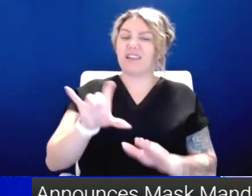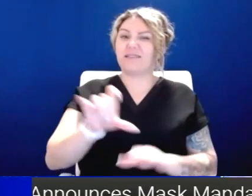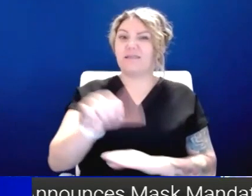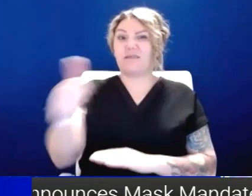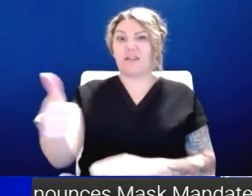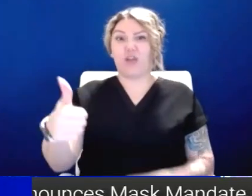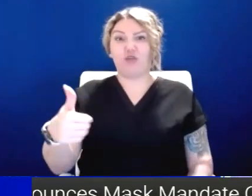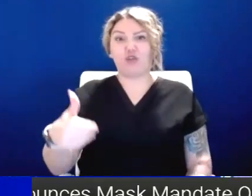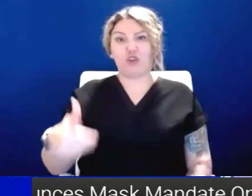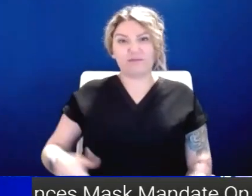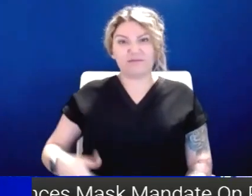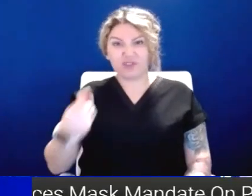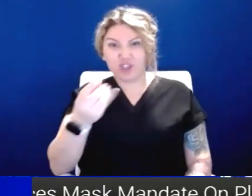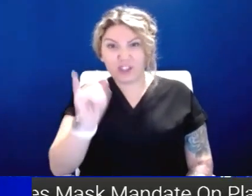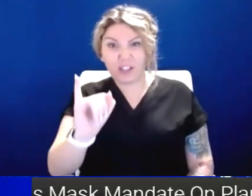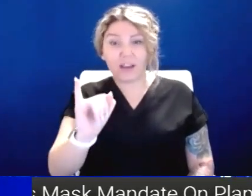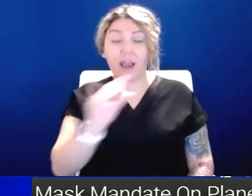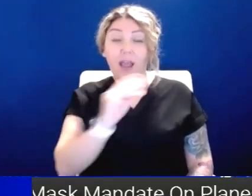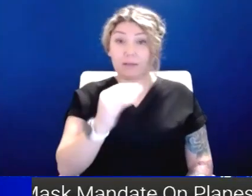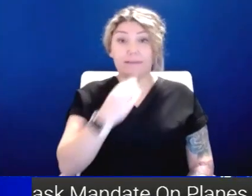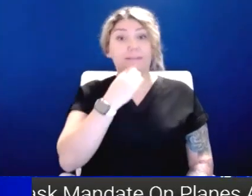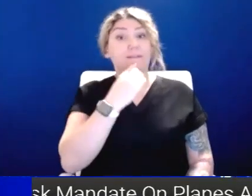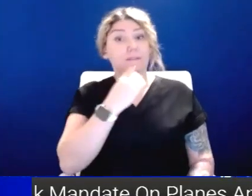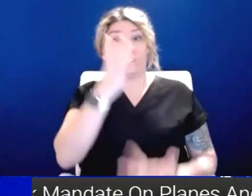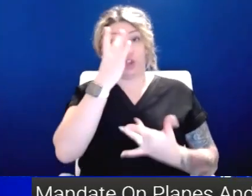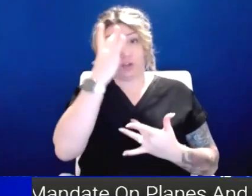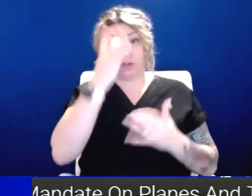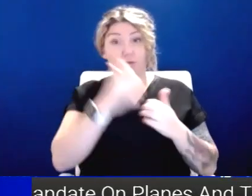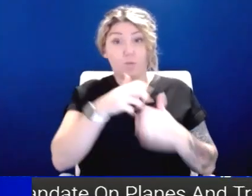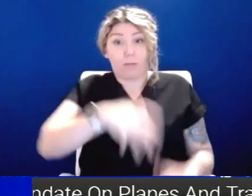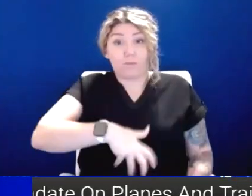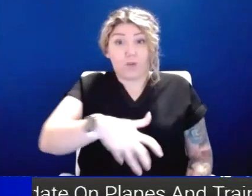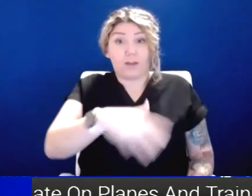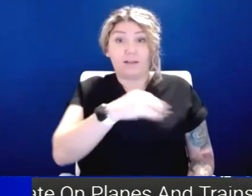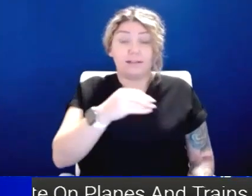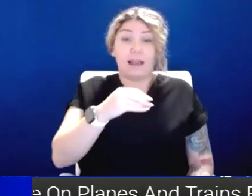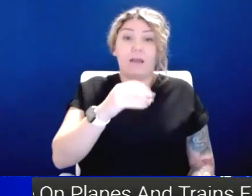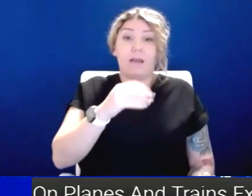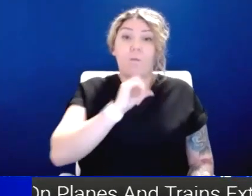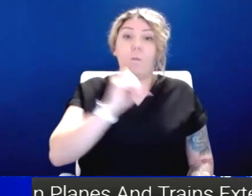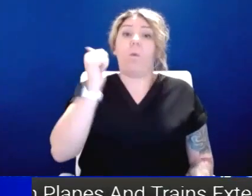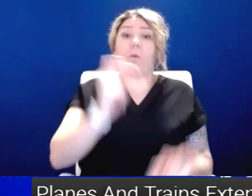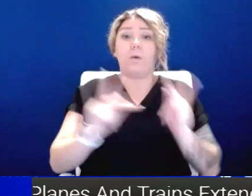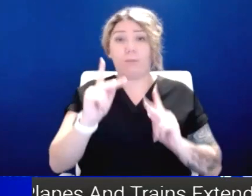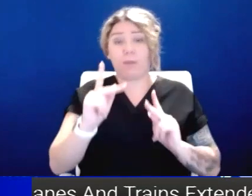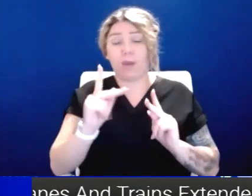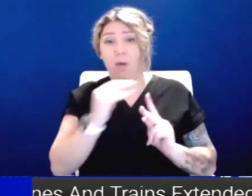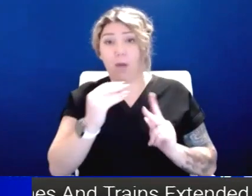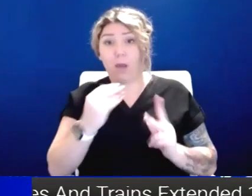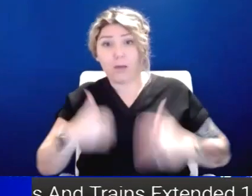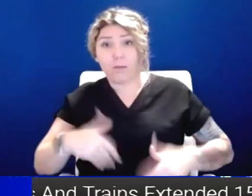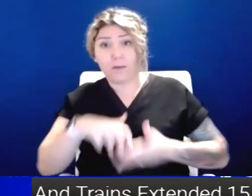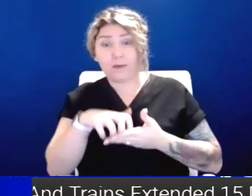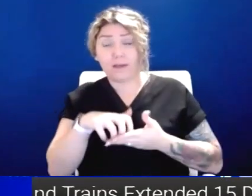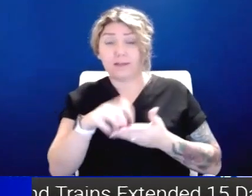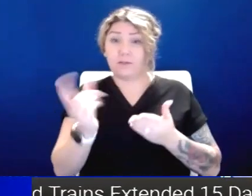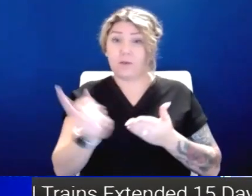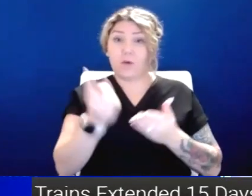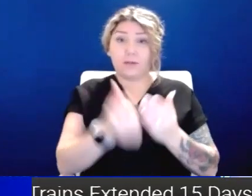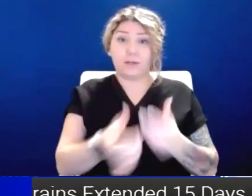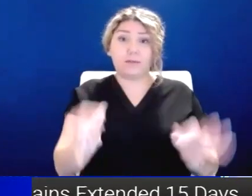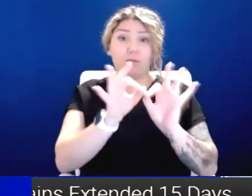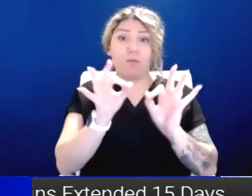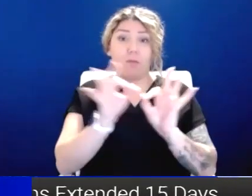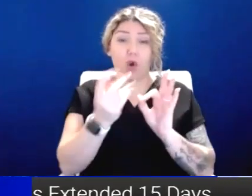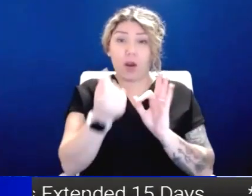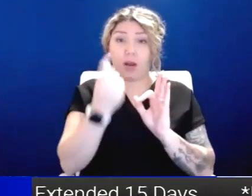disease in people who are pregnant, older people, and those who are immune compromised. So it's always important to understand the food product that you're getting. Are